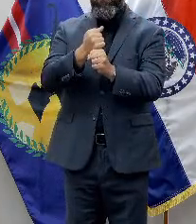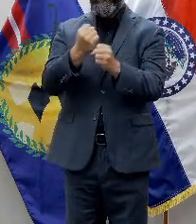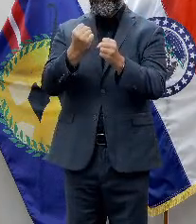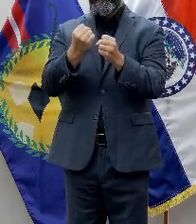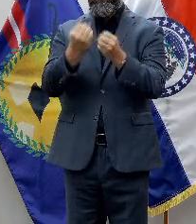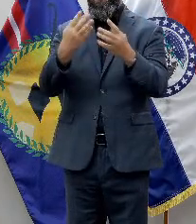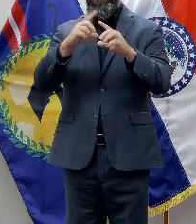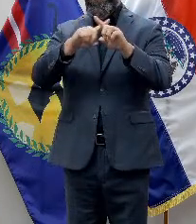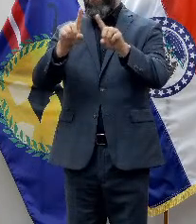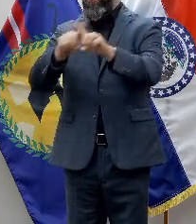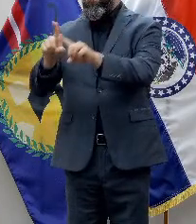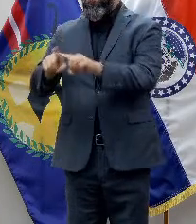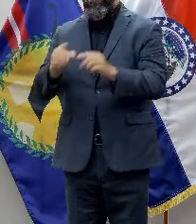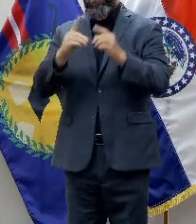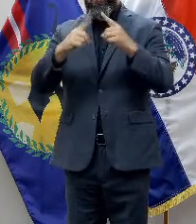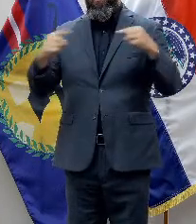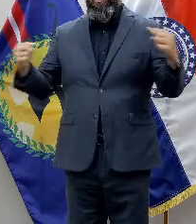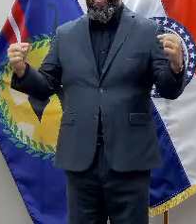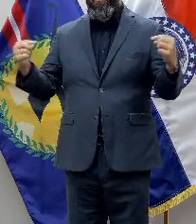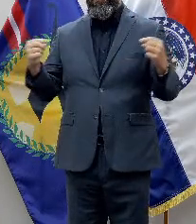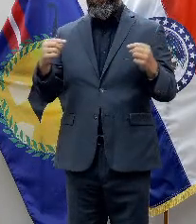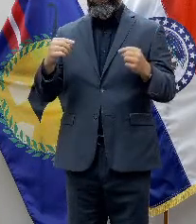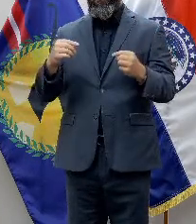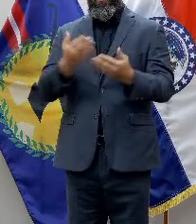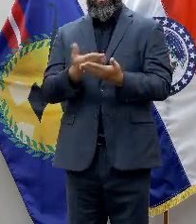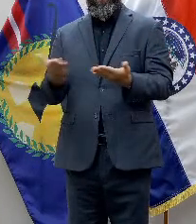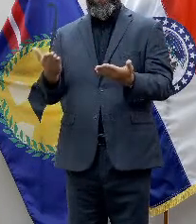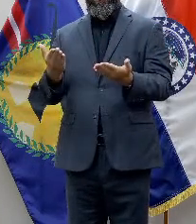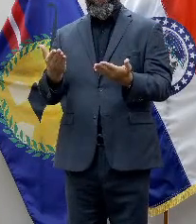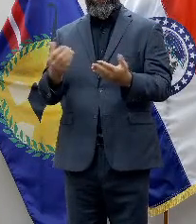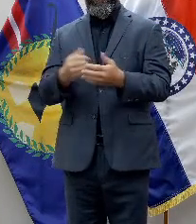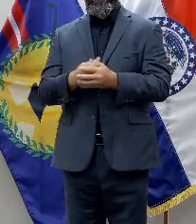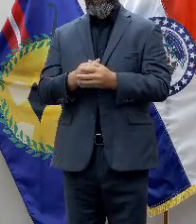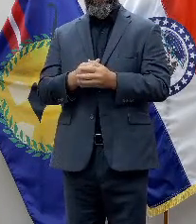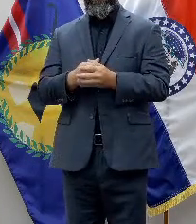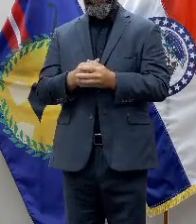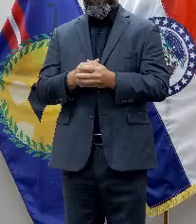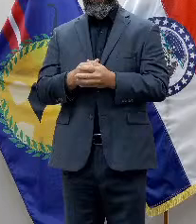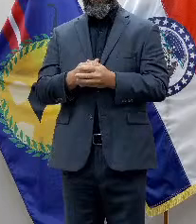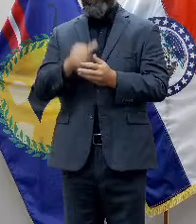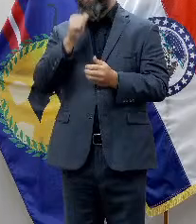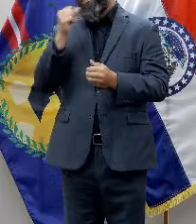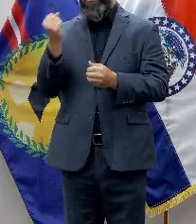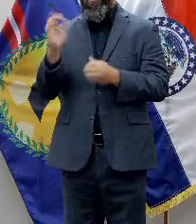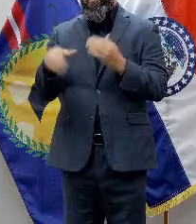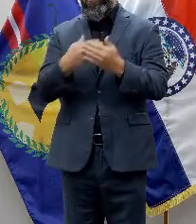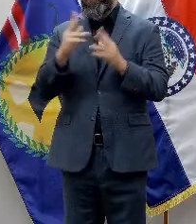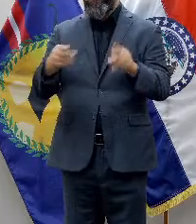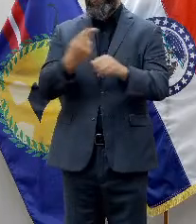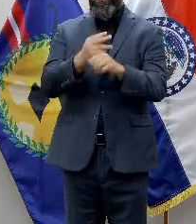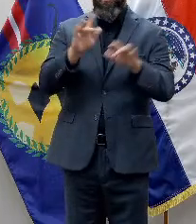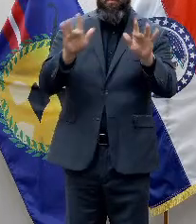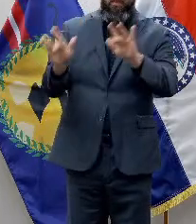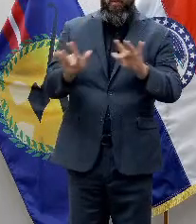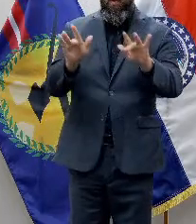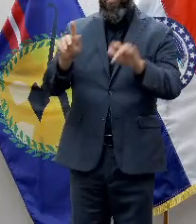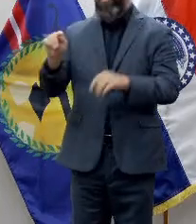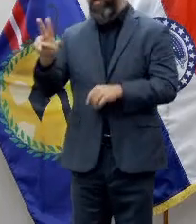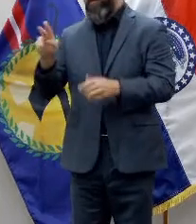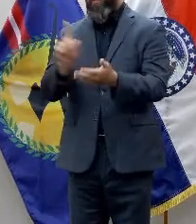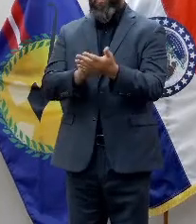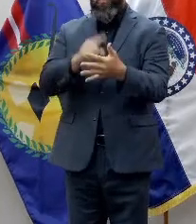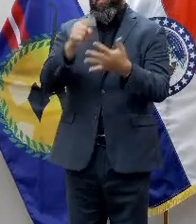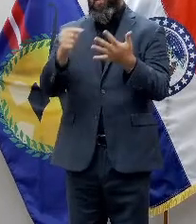of content in a lot of different accessible ways, because not everyone accesses information in the same way in our community. And so it's been